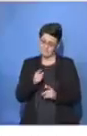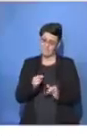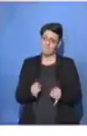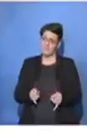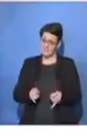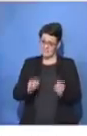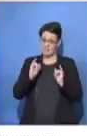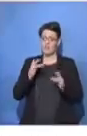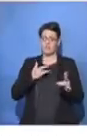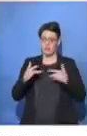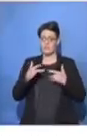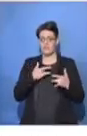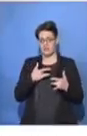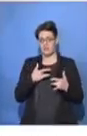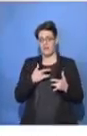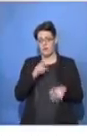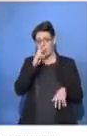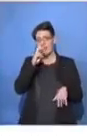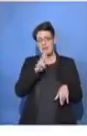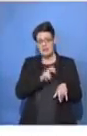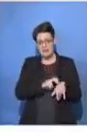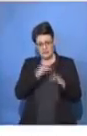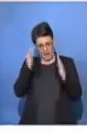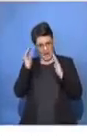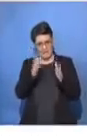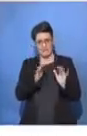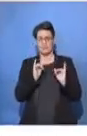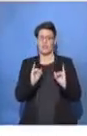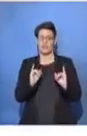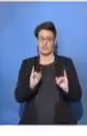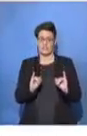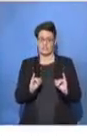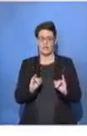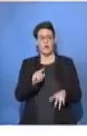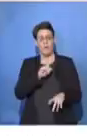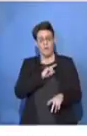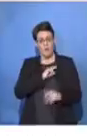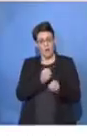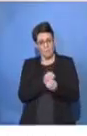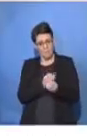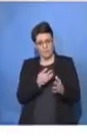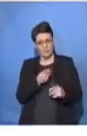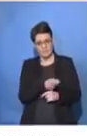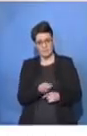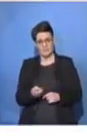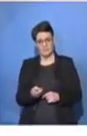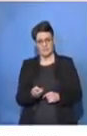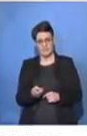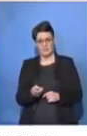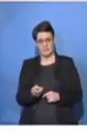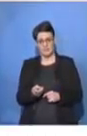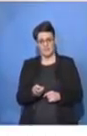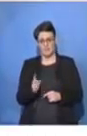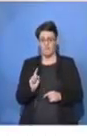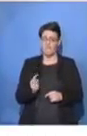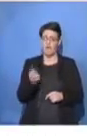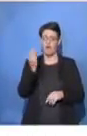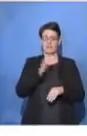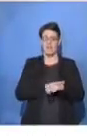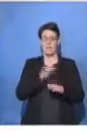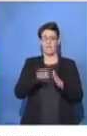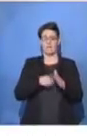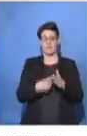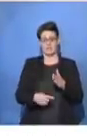serious concern which requires urgent attention, since a significant proportion of first-time